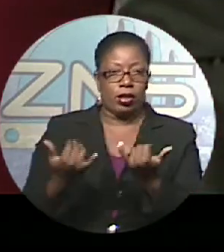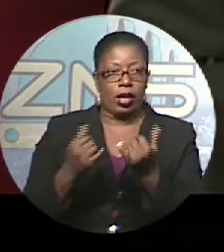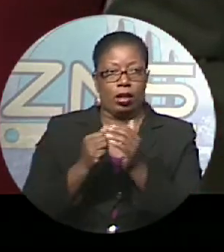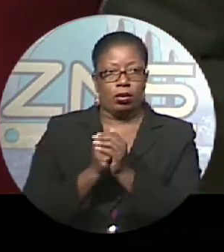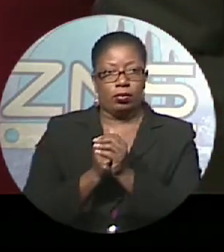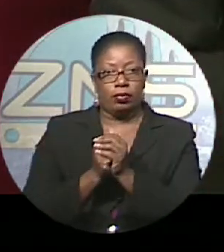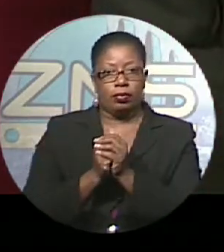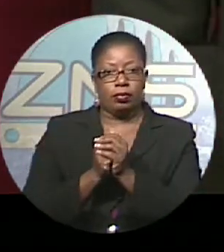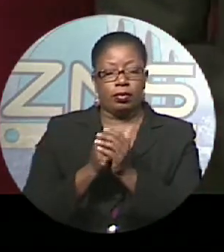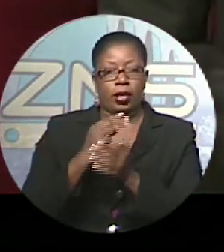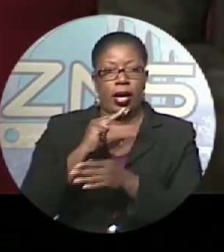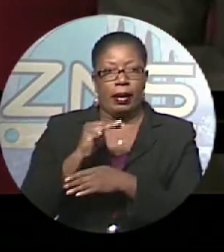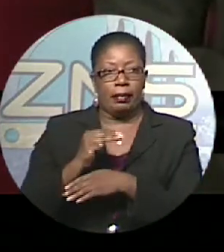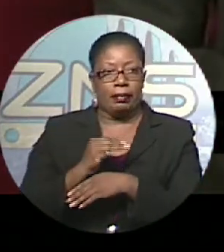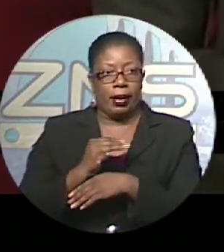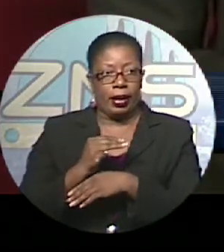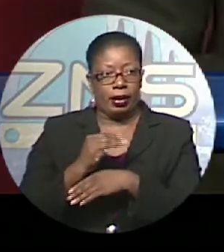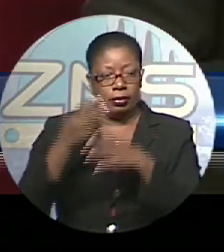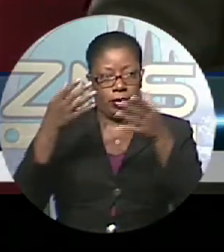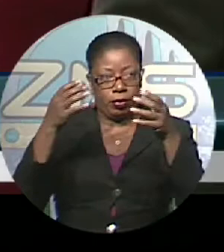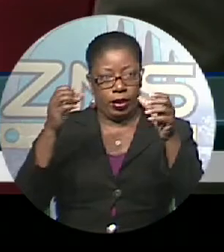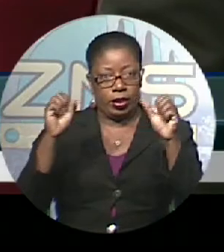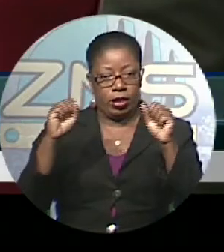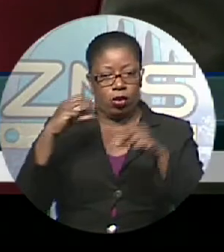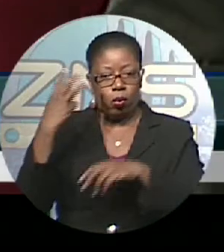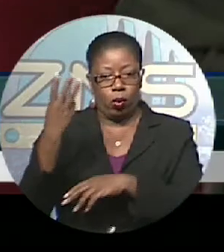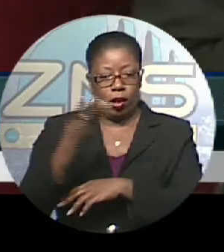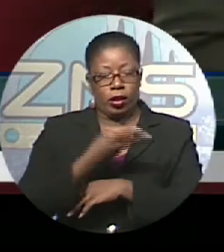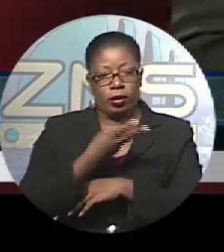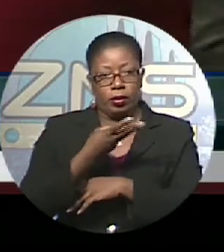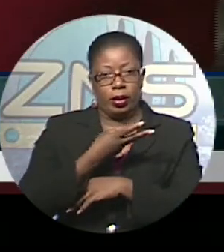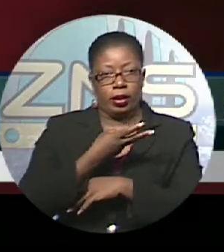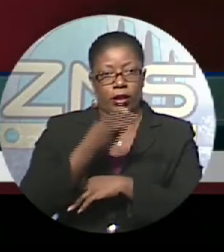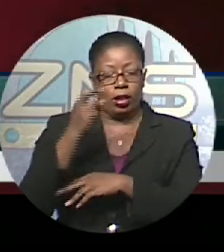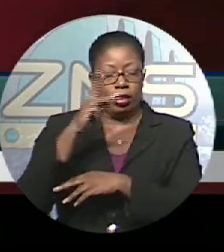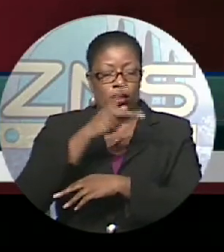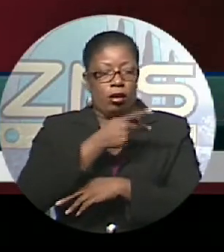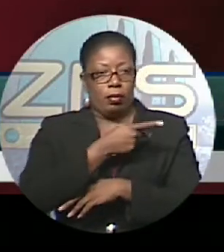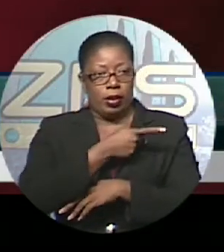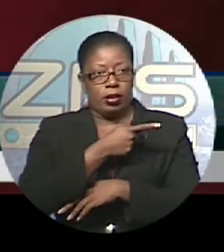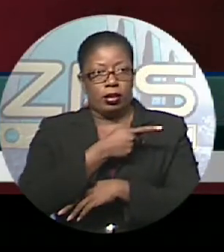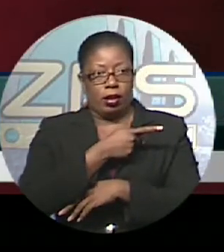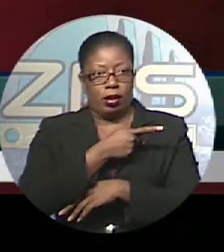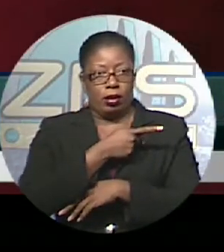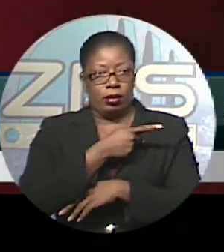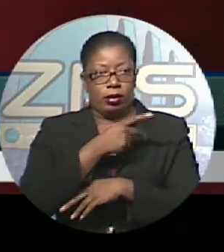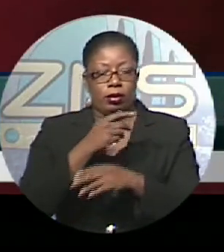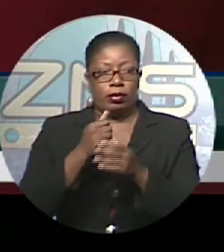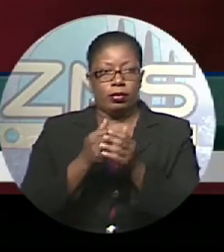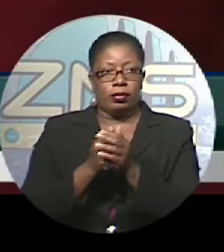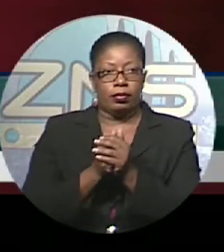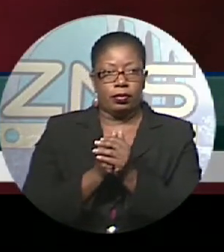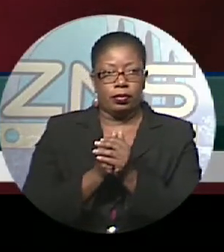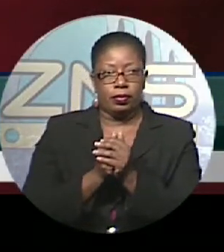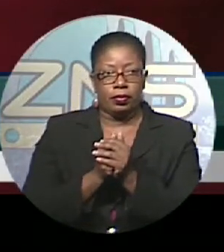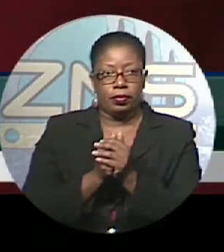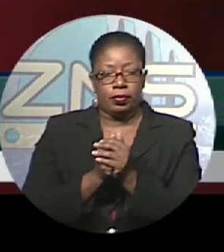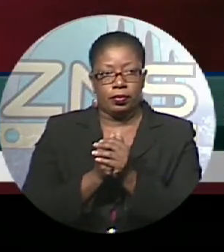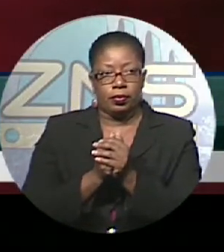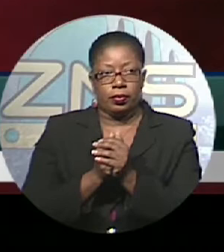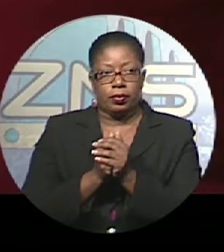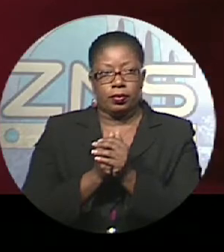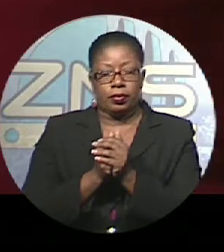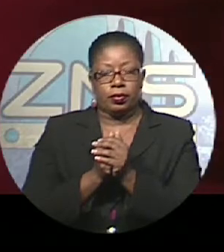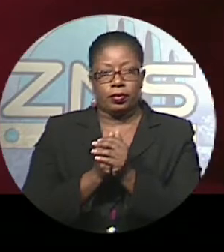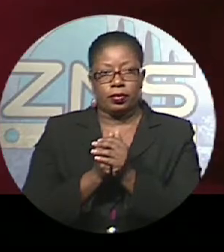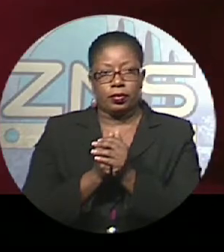Madam President, in welcoming Senator Pintard, I won't refer to his inability to be elected as did